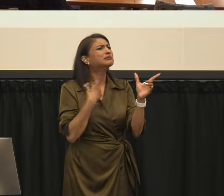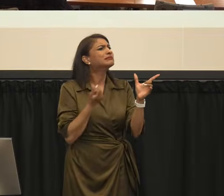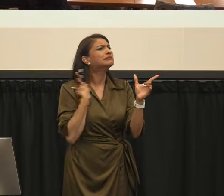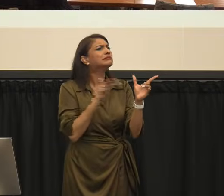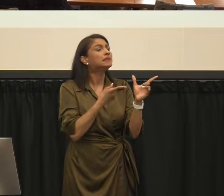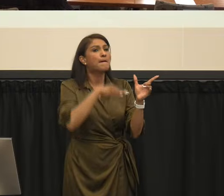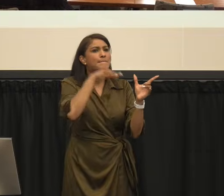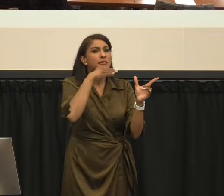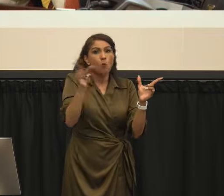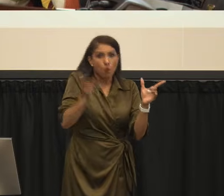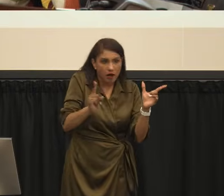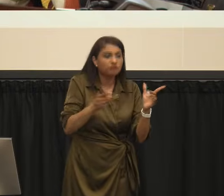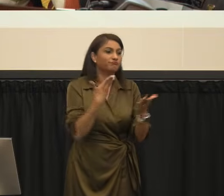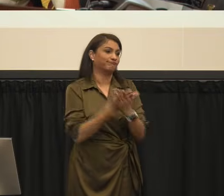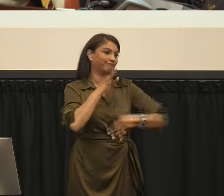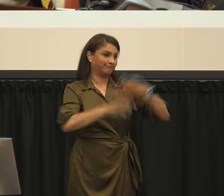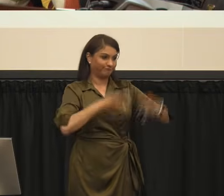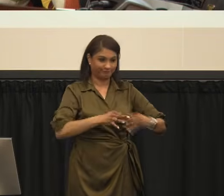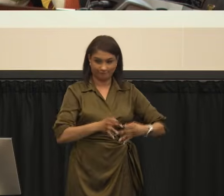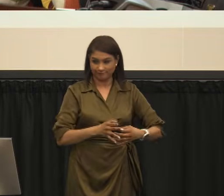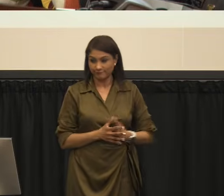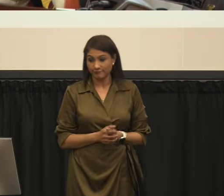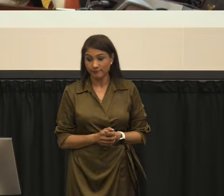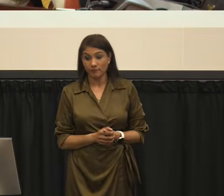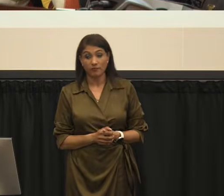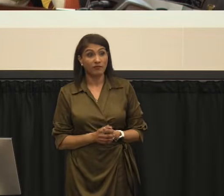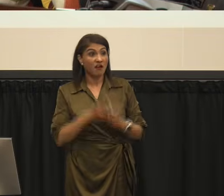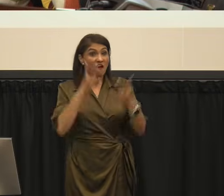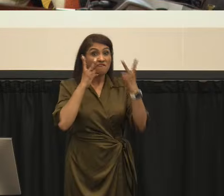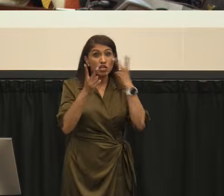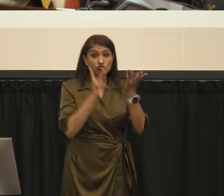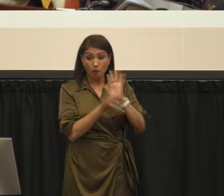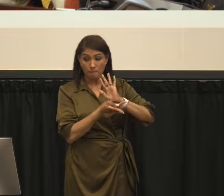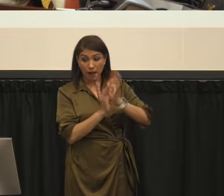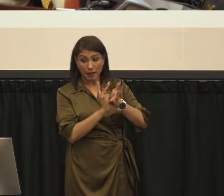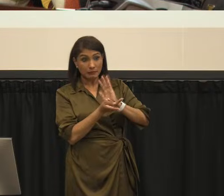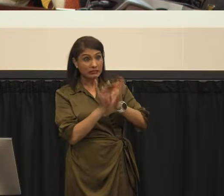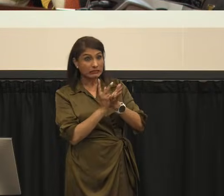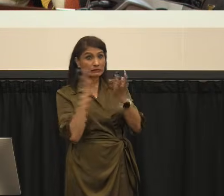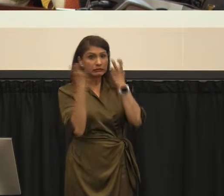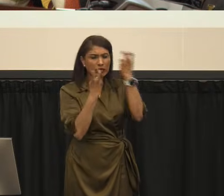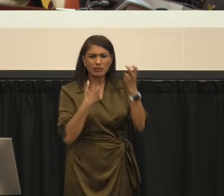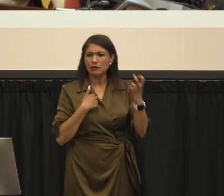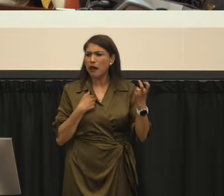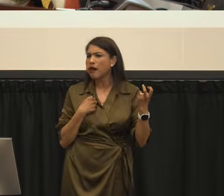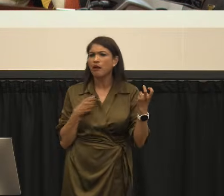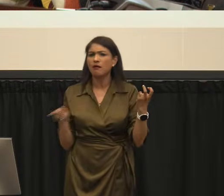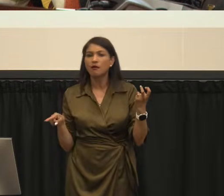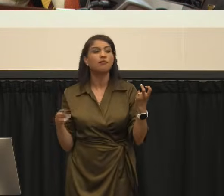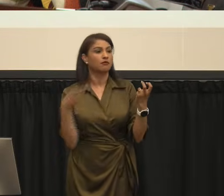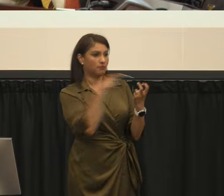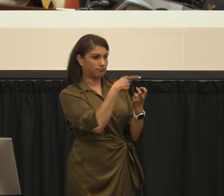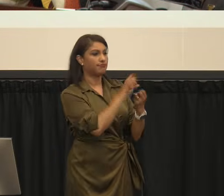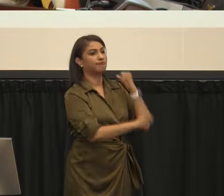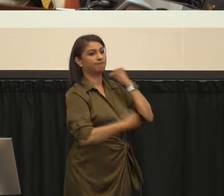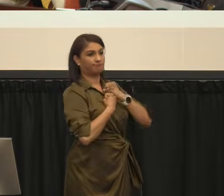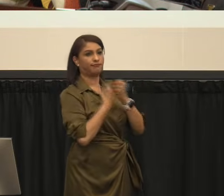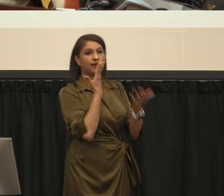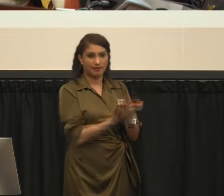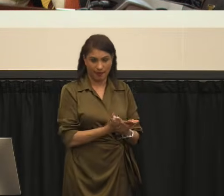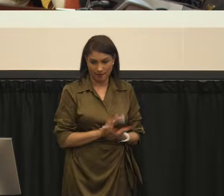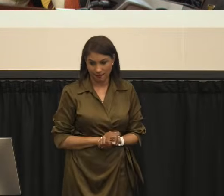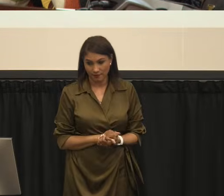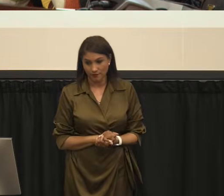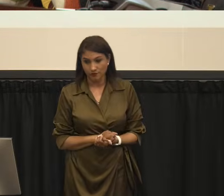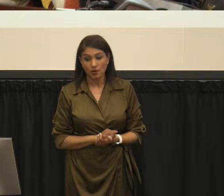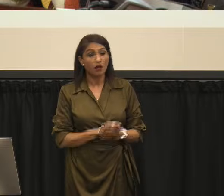word or the sign that you are looking for. Or if you don't know the sign, there should be an opportunity for you to see what the sign means, and